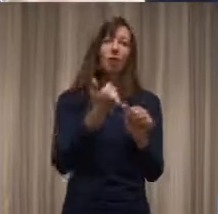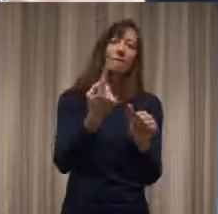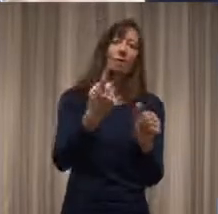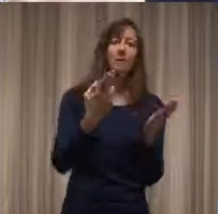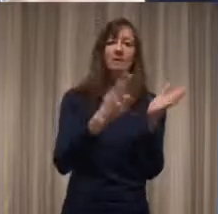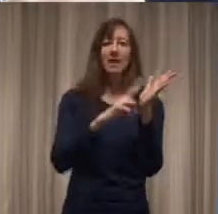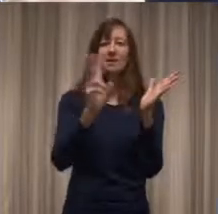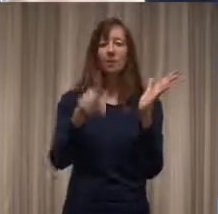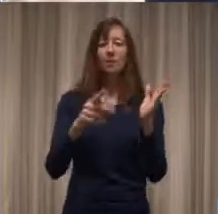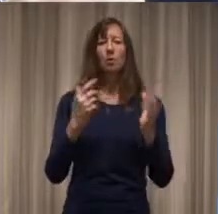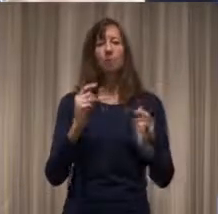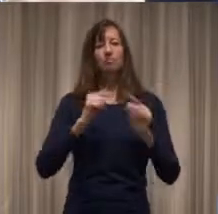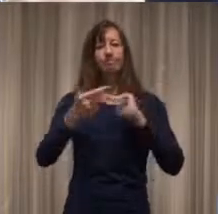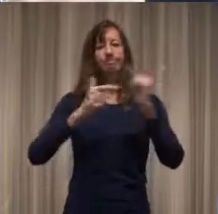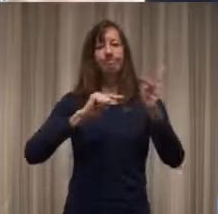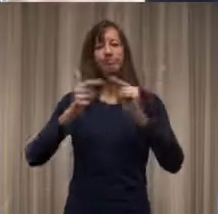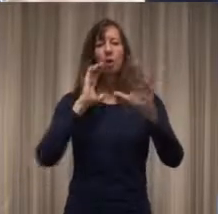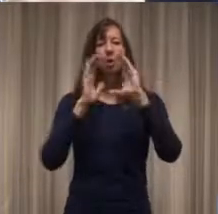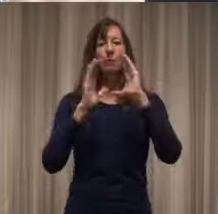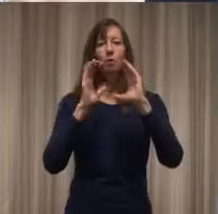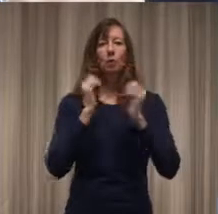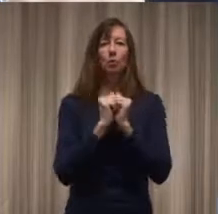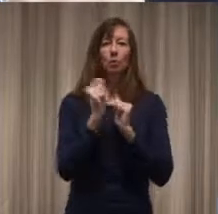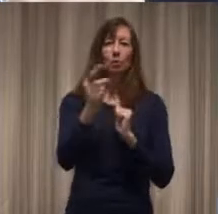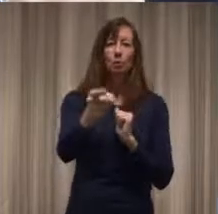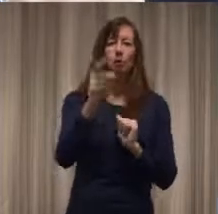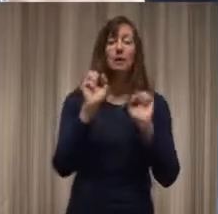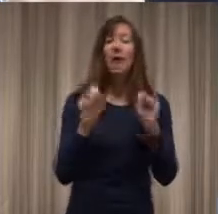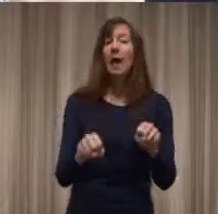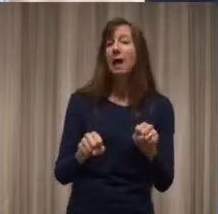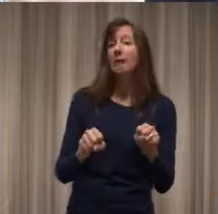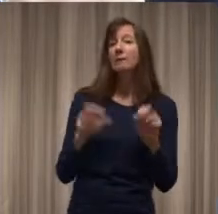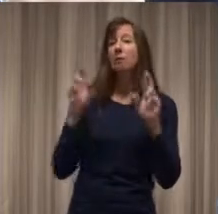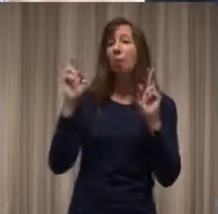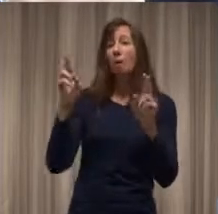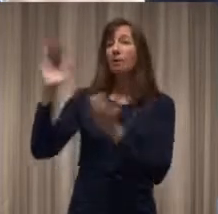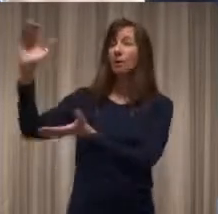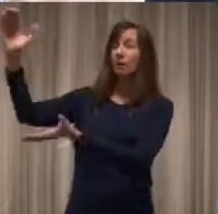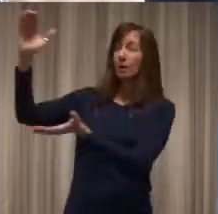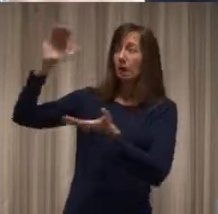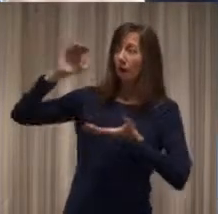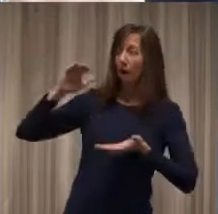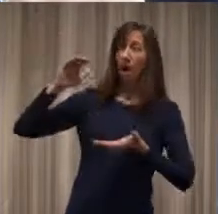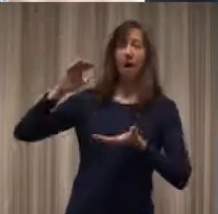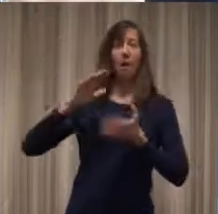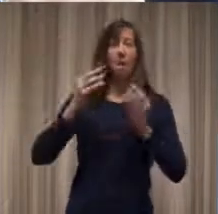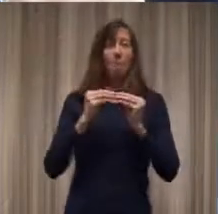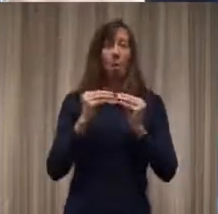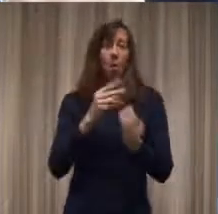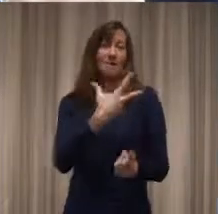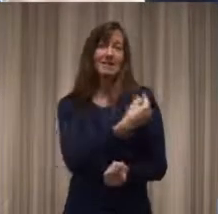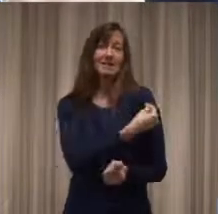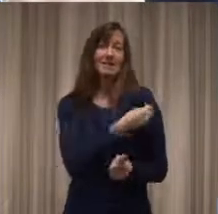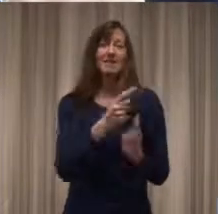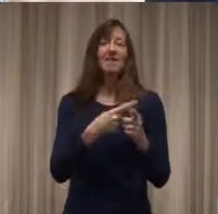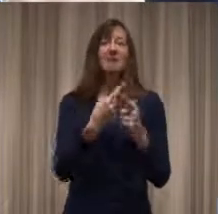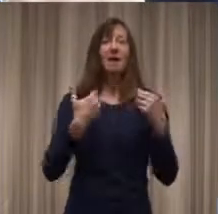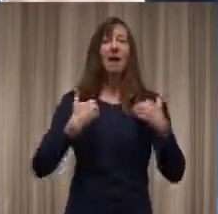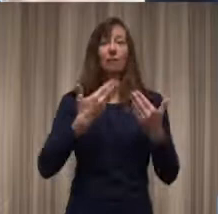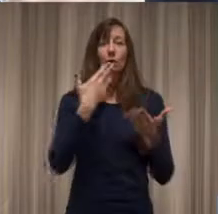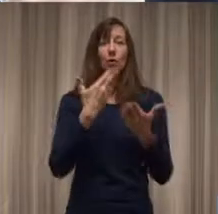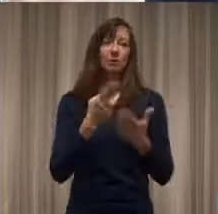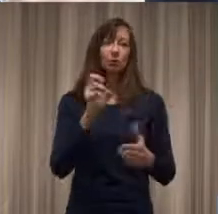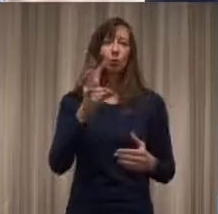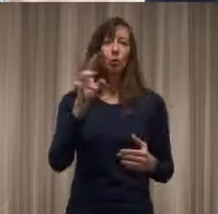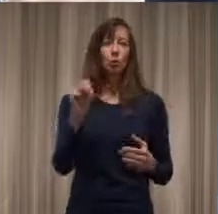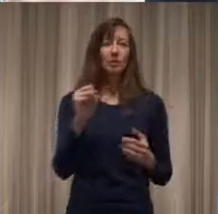more vaccines flowing and we'll have good news to be communicating with all of you in the coming days and weeks.